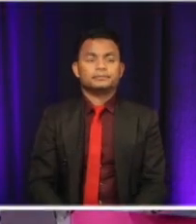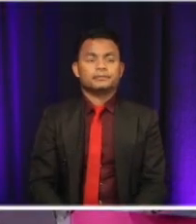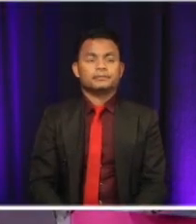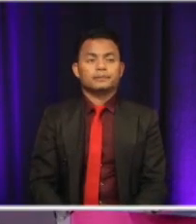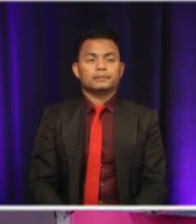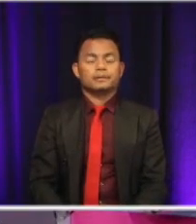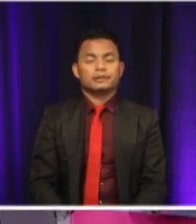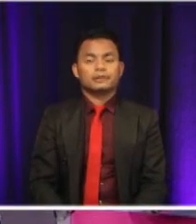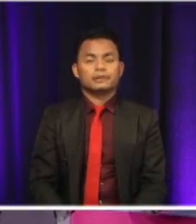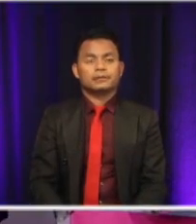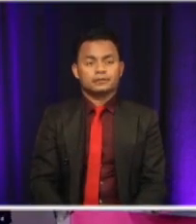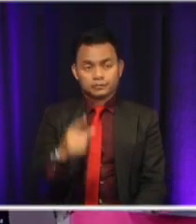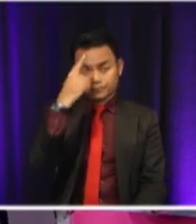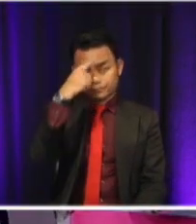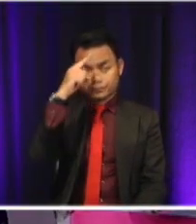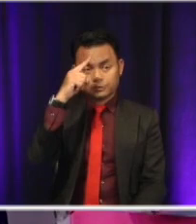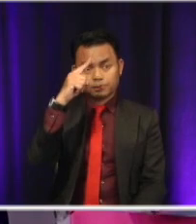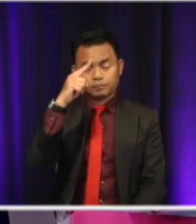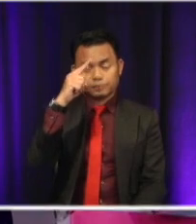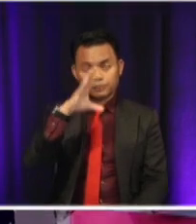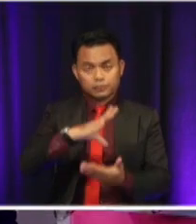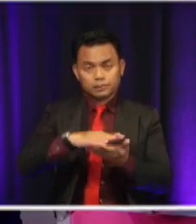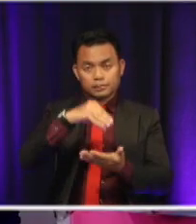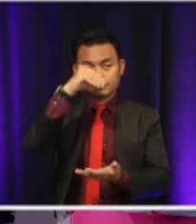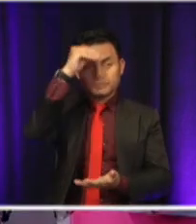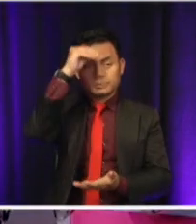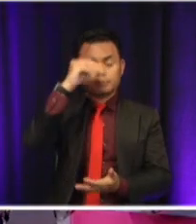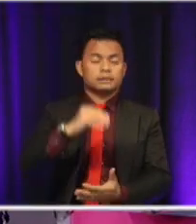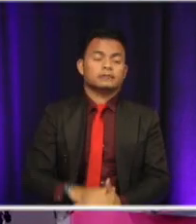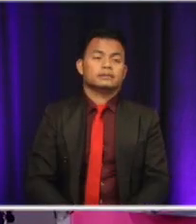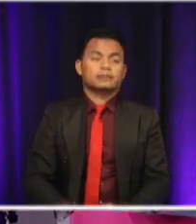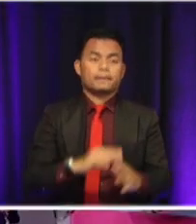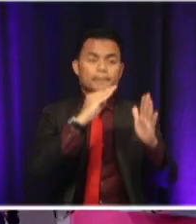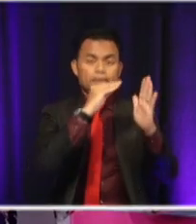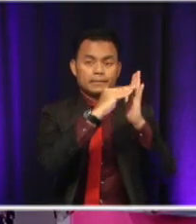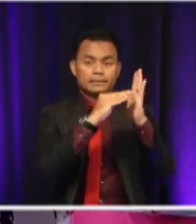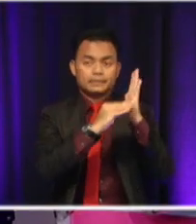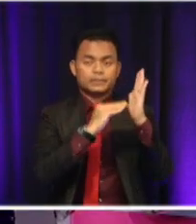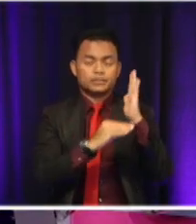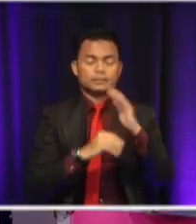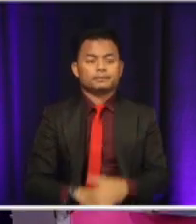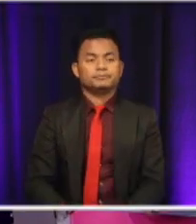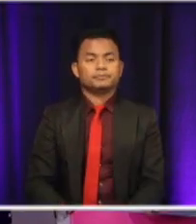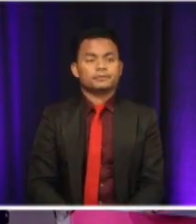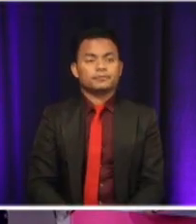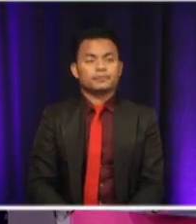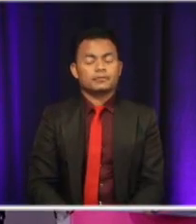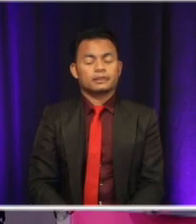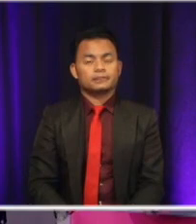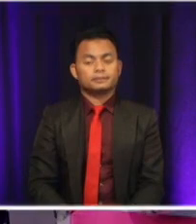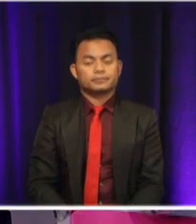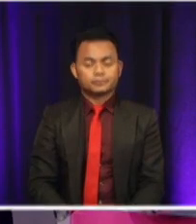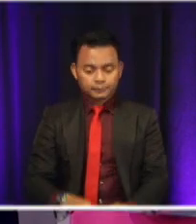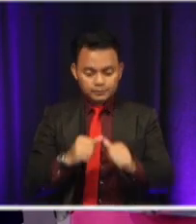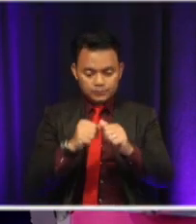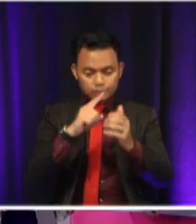to study the given passage. Based on what you can